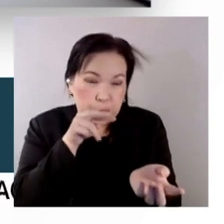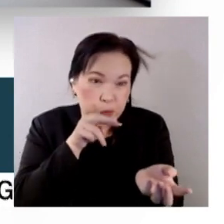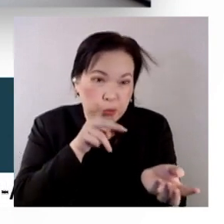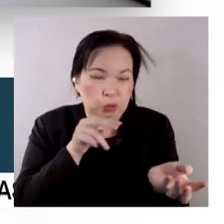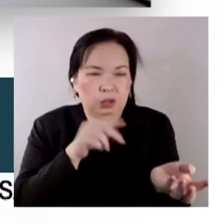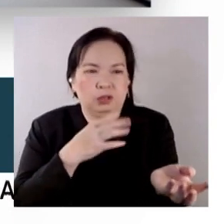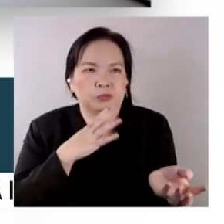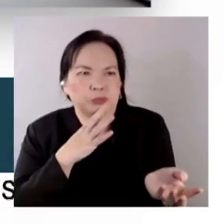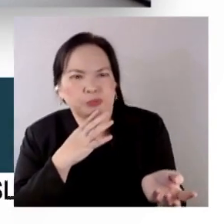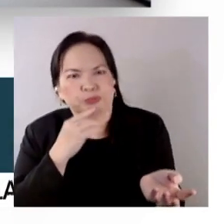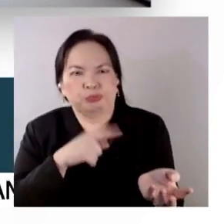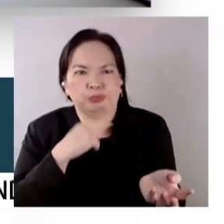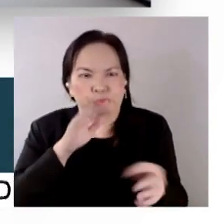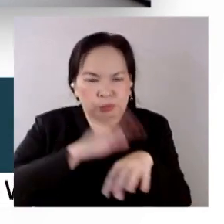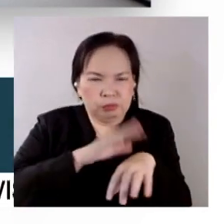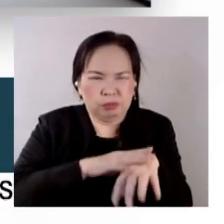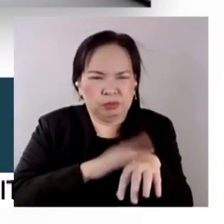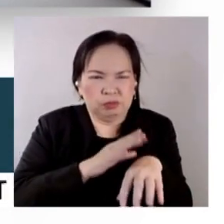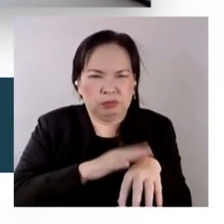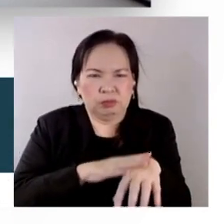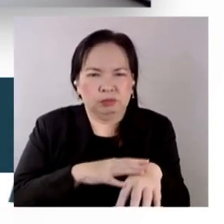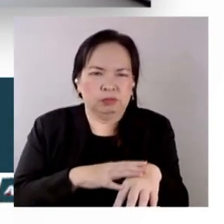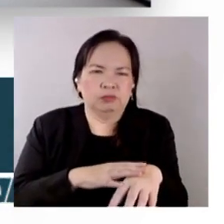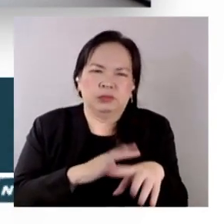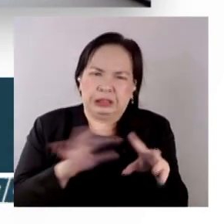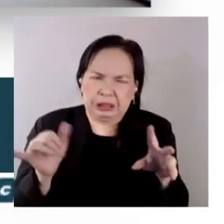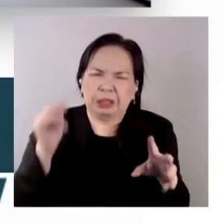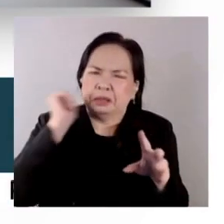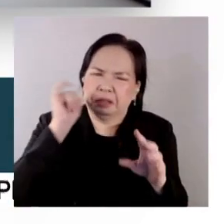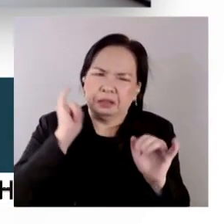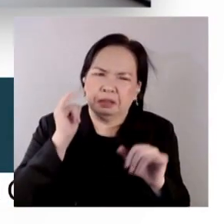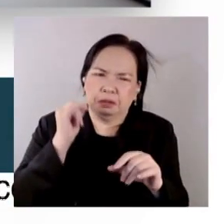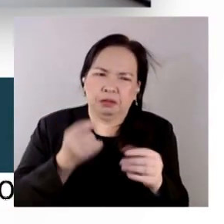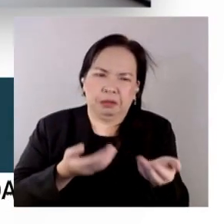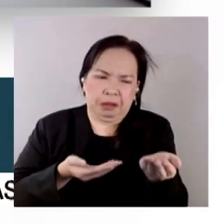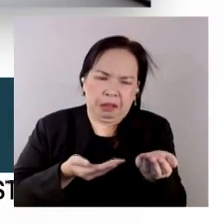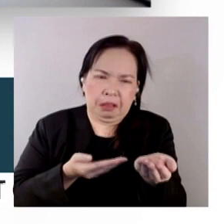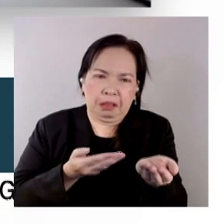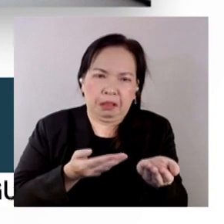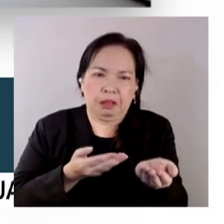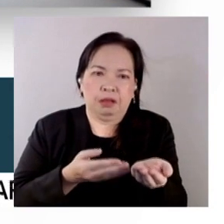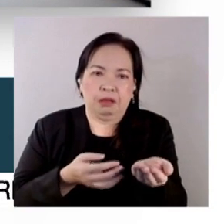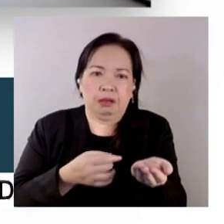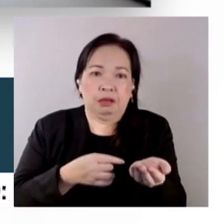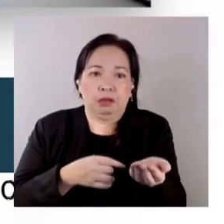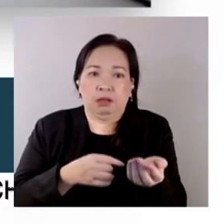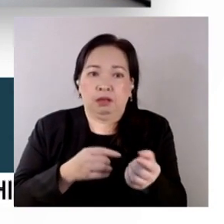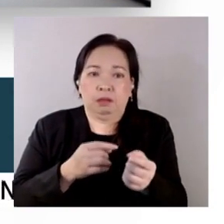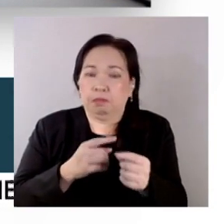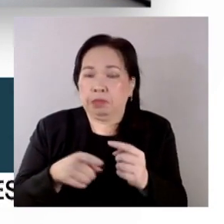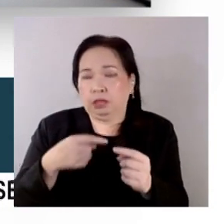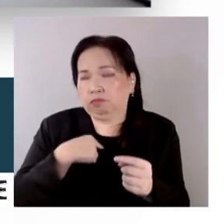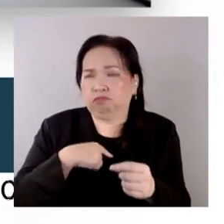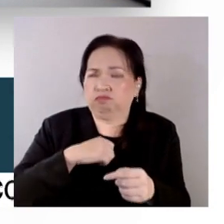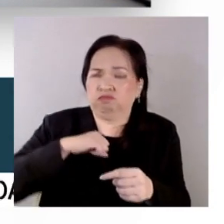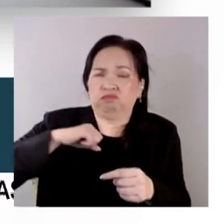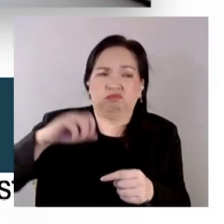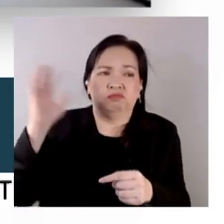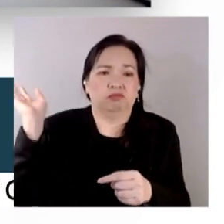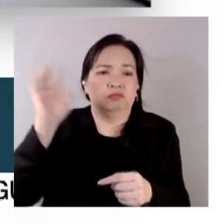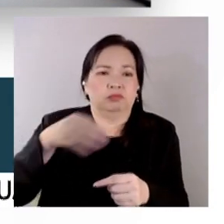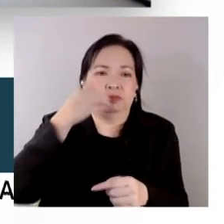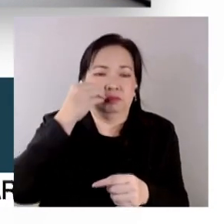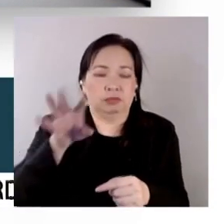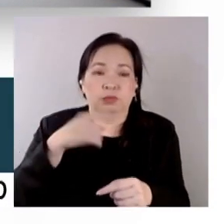ng Chinese Coast Guard, even the Philippine Navy vessel, ay pinapatay nila. Sa Pag-asa po, ay meron tayong 12